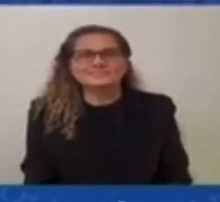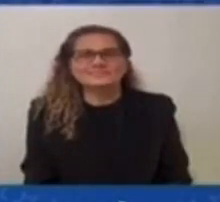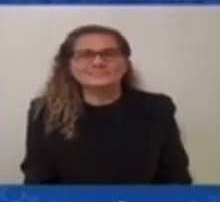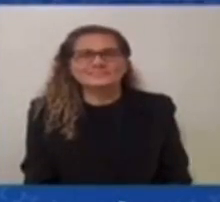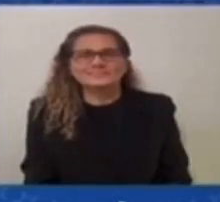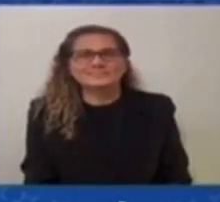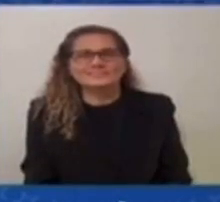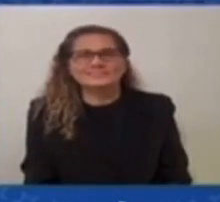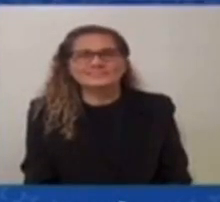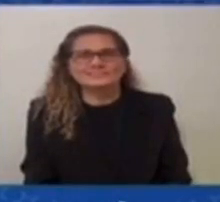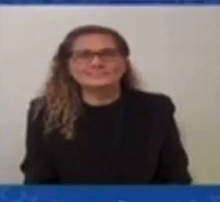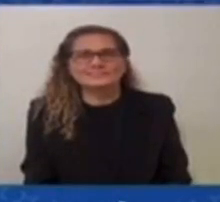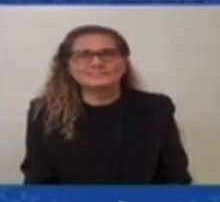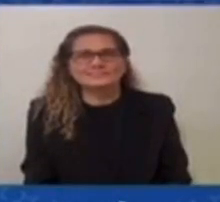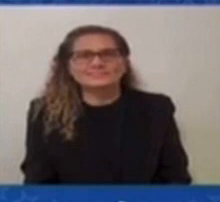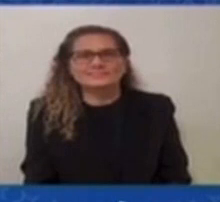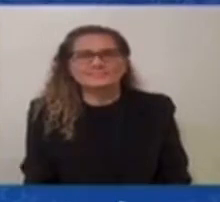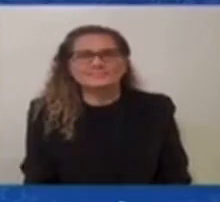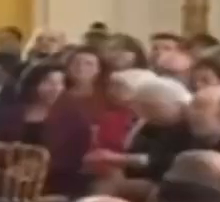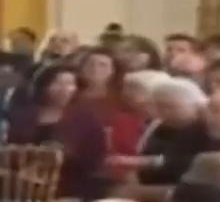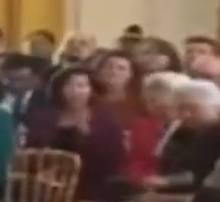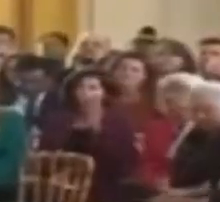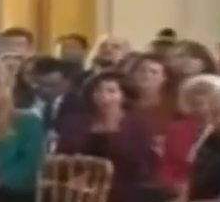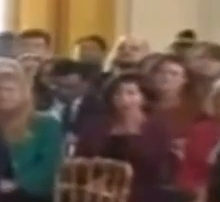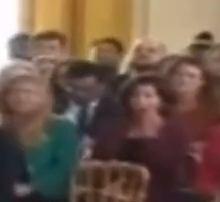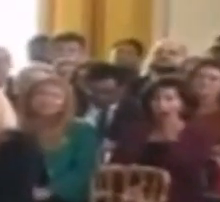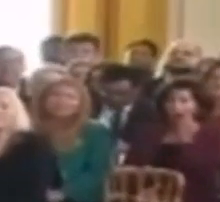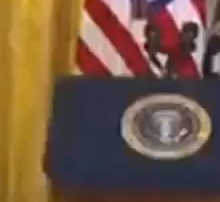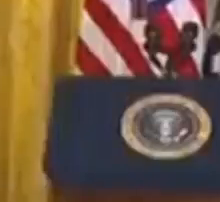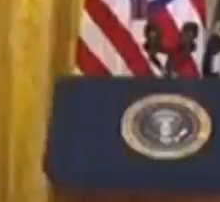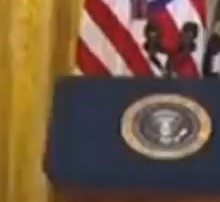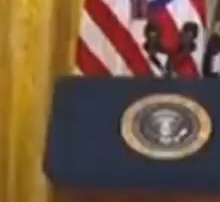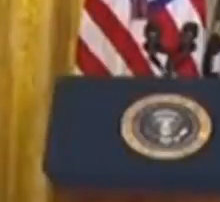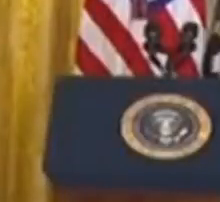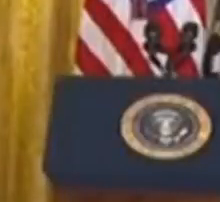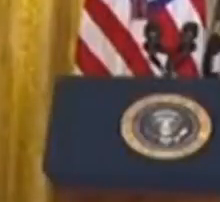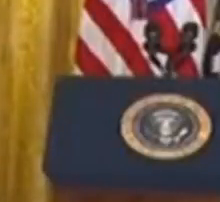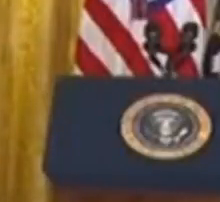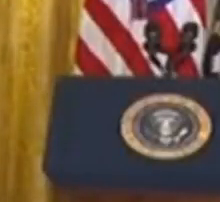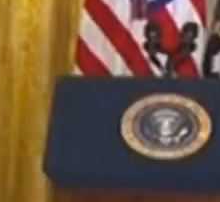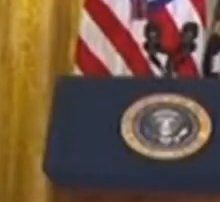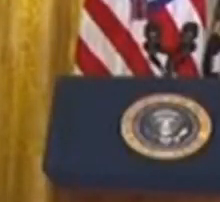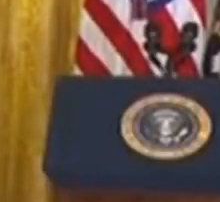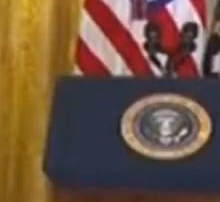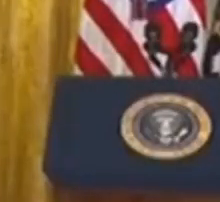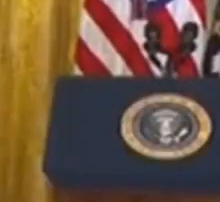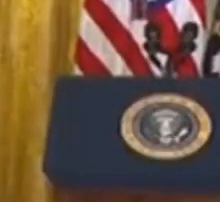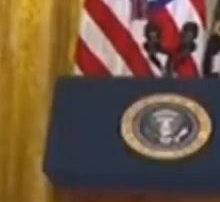advancing material science. These prestigious awards are highest scientific honors in the United States.